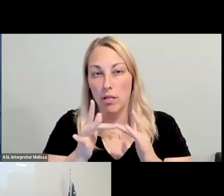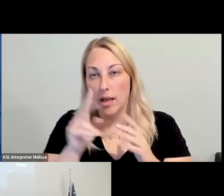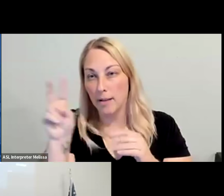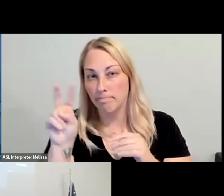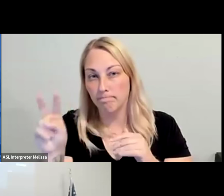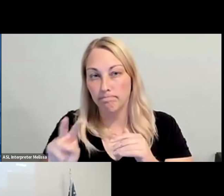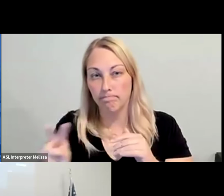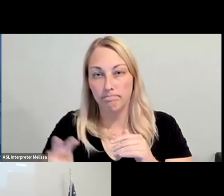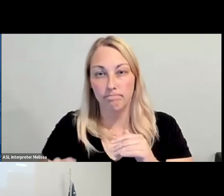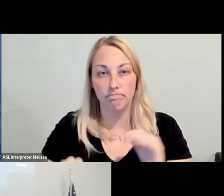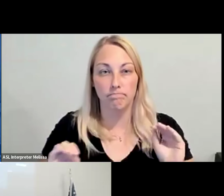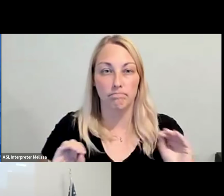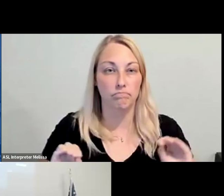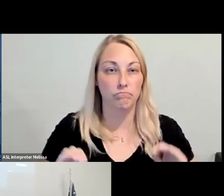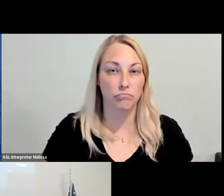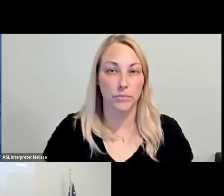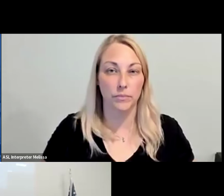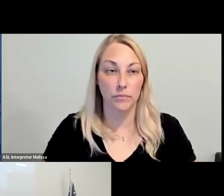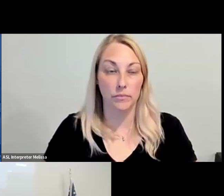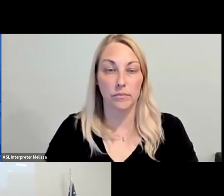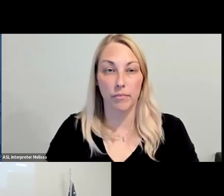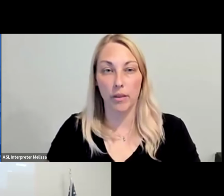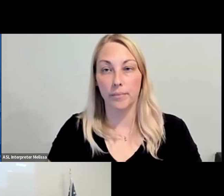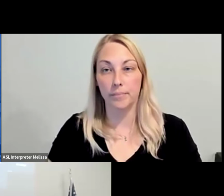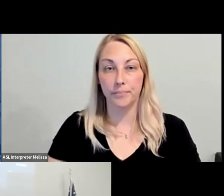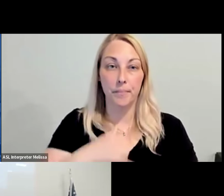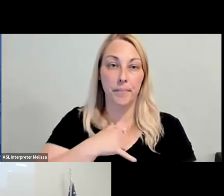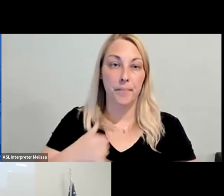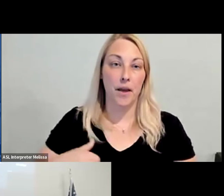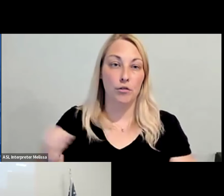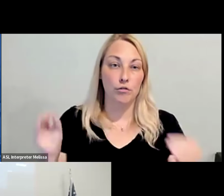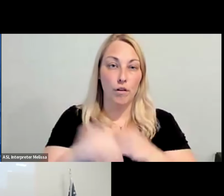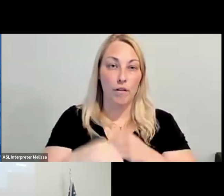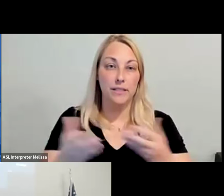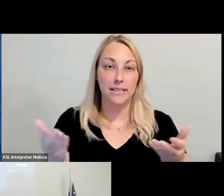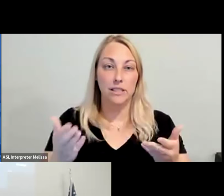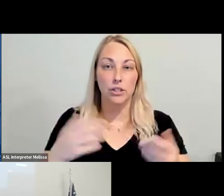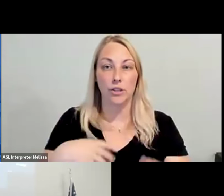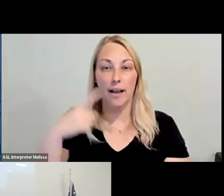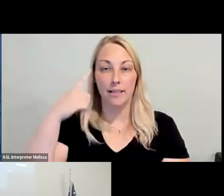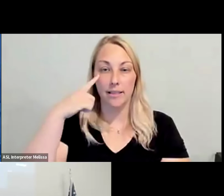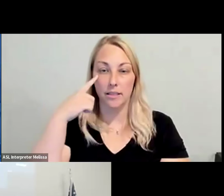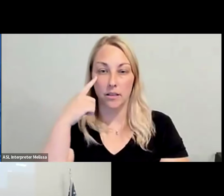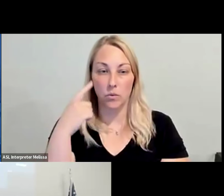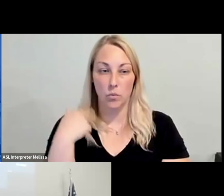Take that as a no. Do we have the mayor's office? I believe we do have Ms. Stargill here.